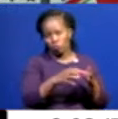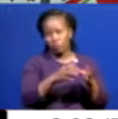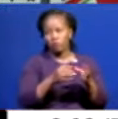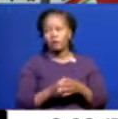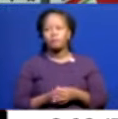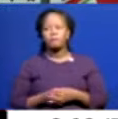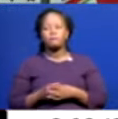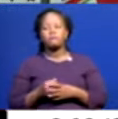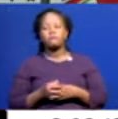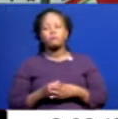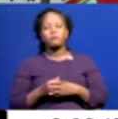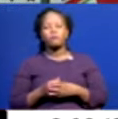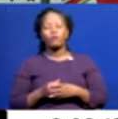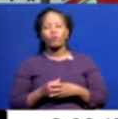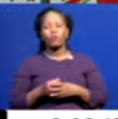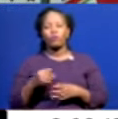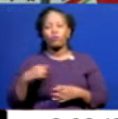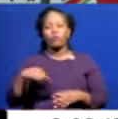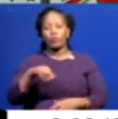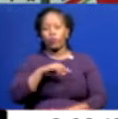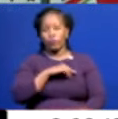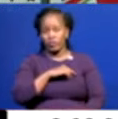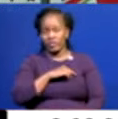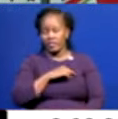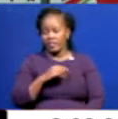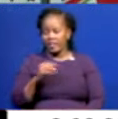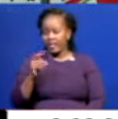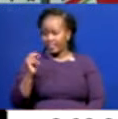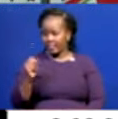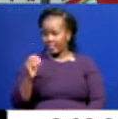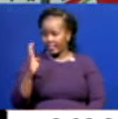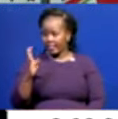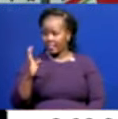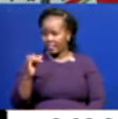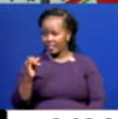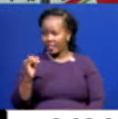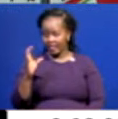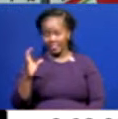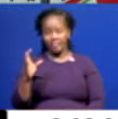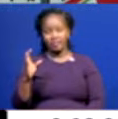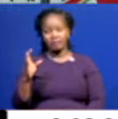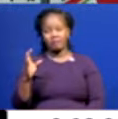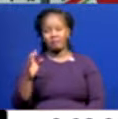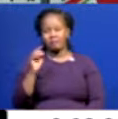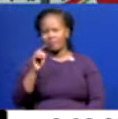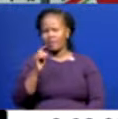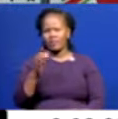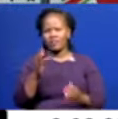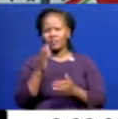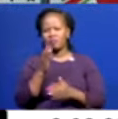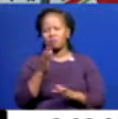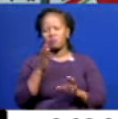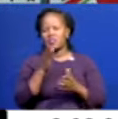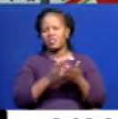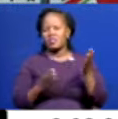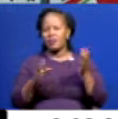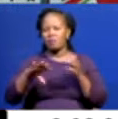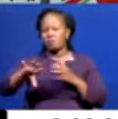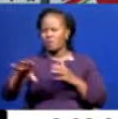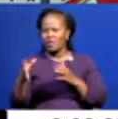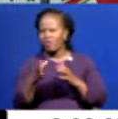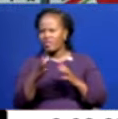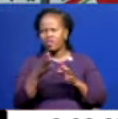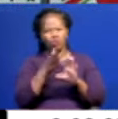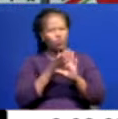As far as we are concerned, as NCIC, secession cannot and must not